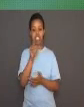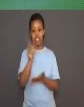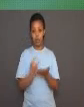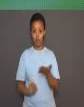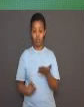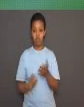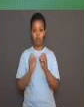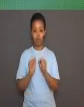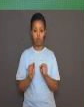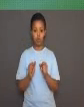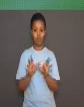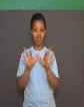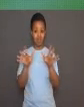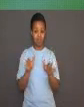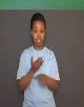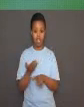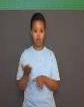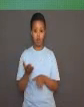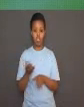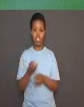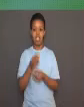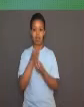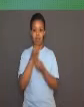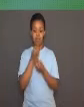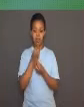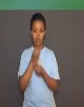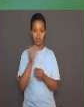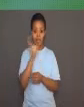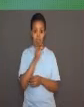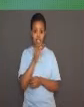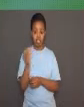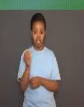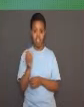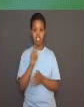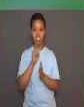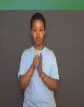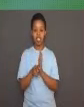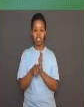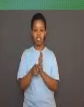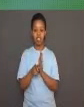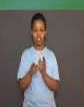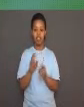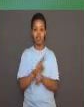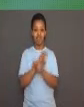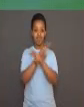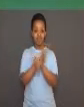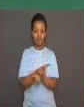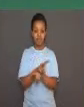insects locate food, and some insects, like ants, bring food back to their